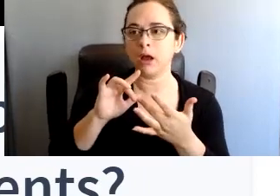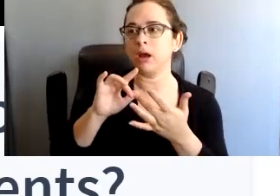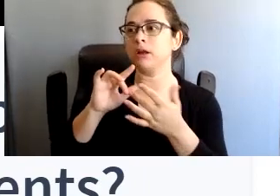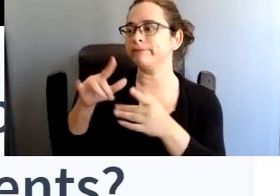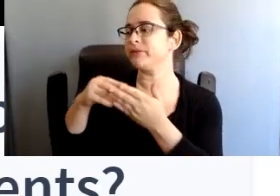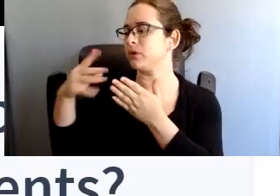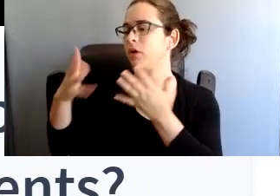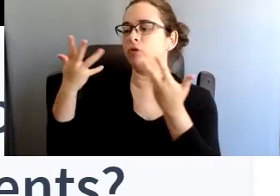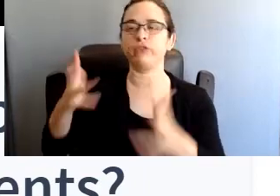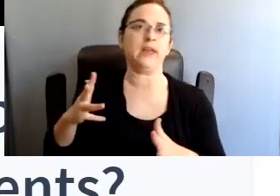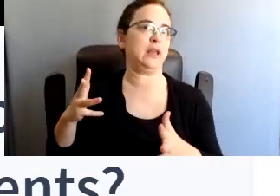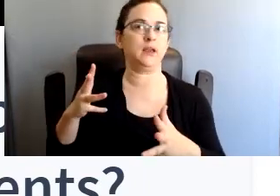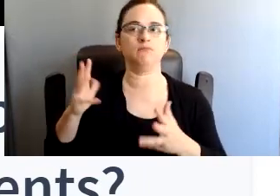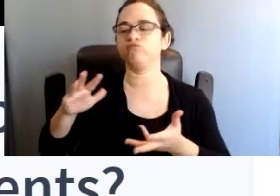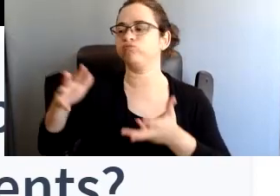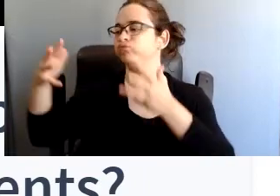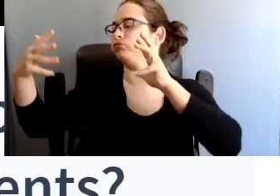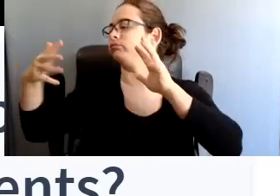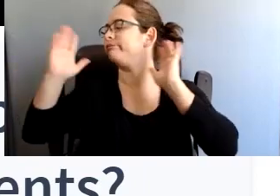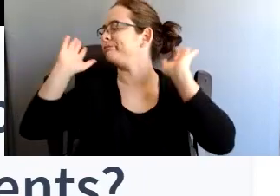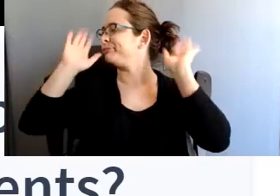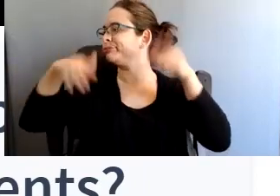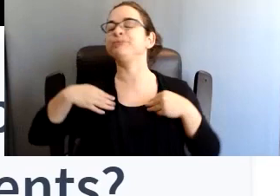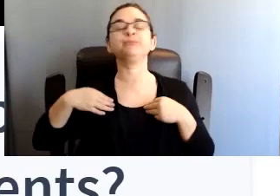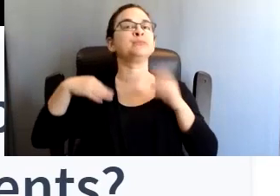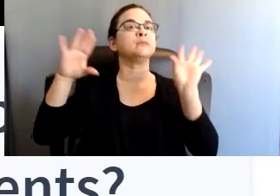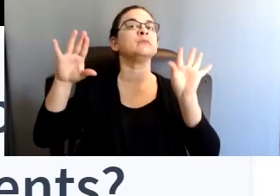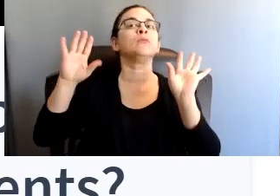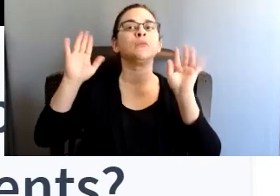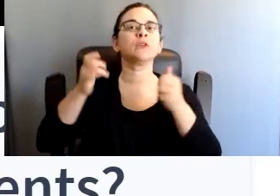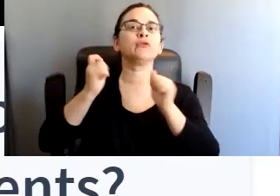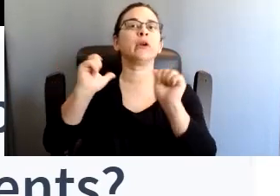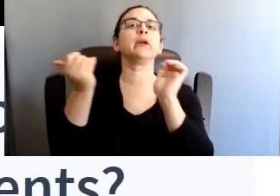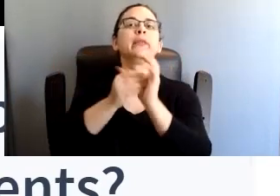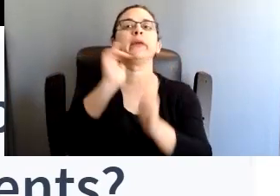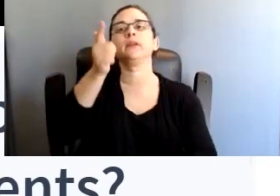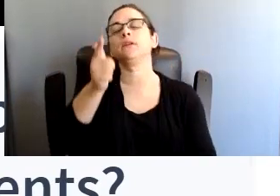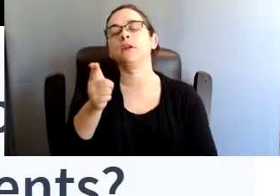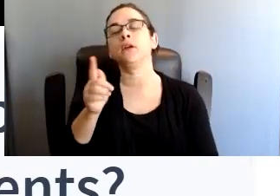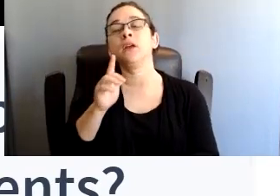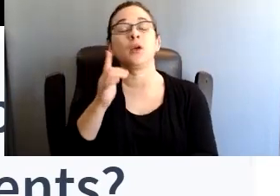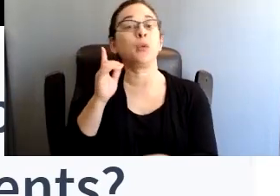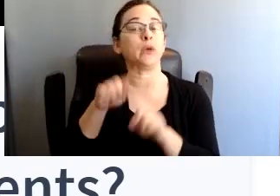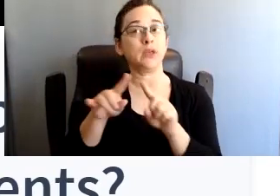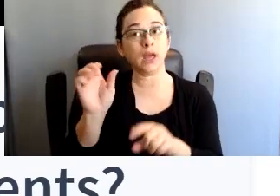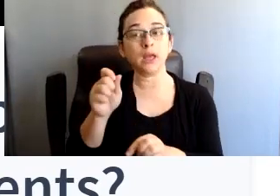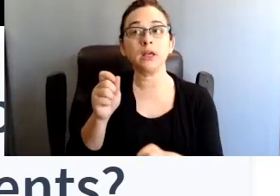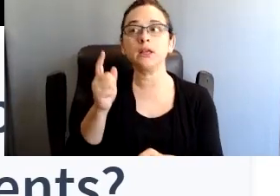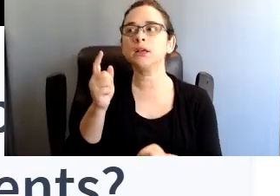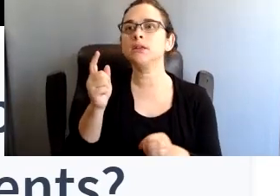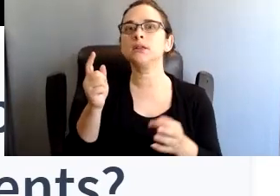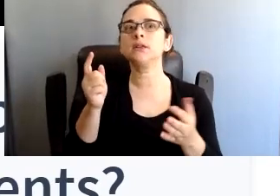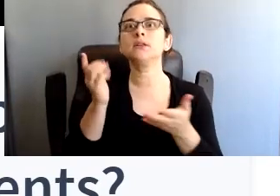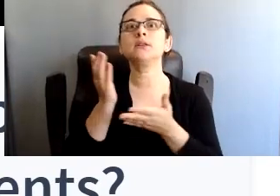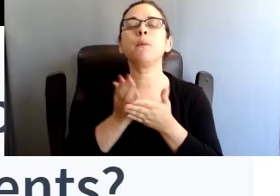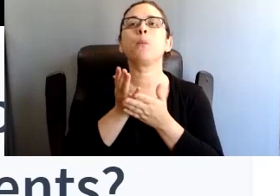what? I'm good. I'm just gonna try again next semester. So to your point, something that eliminates that window